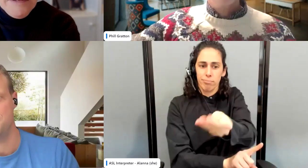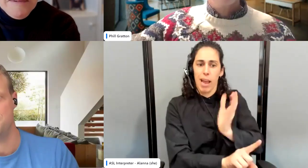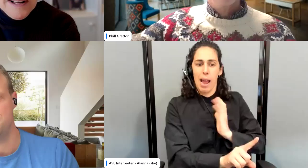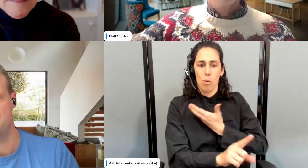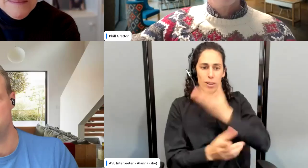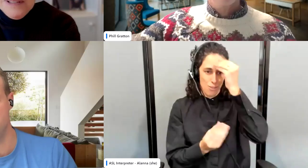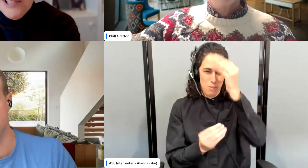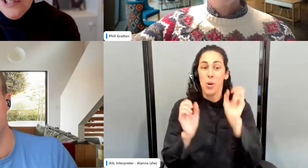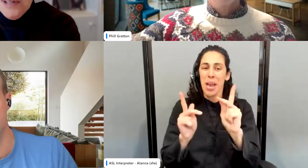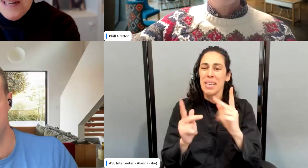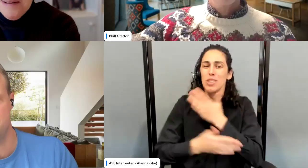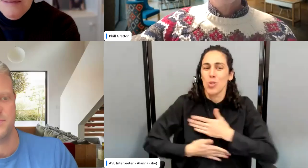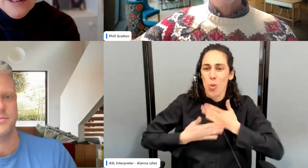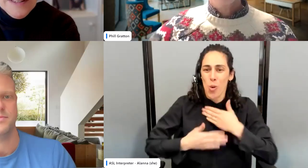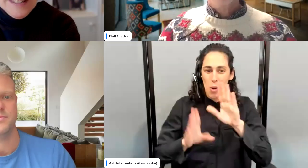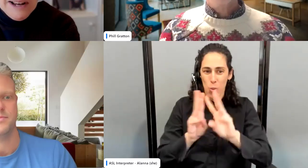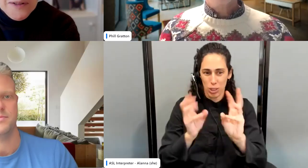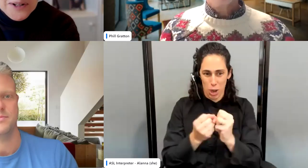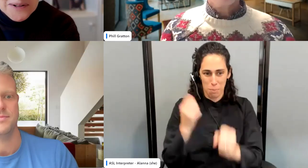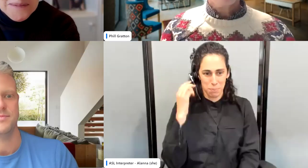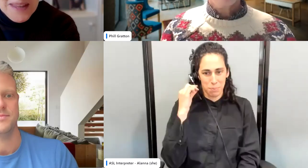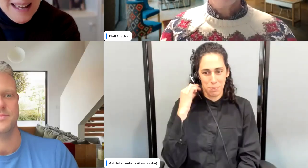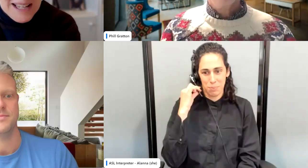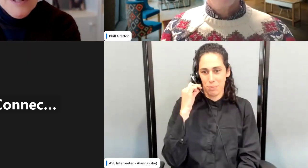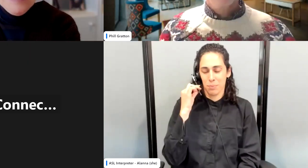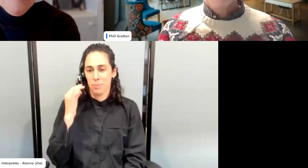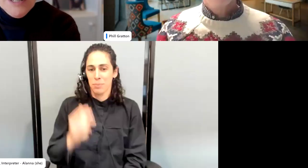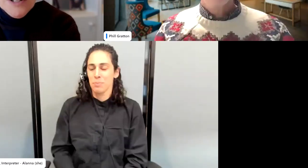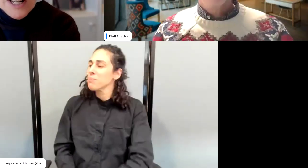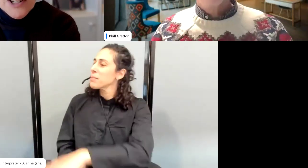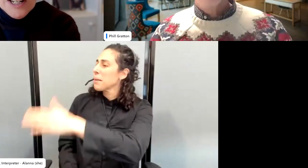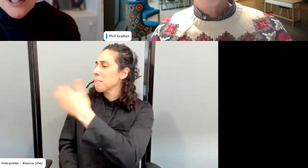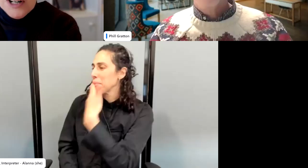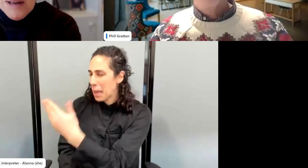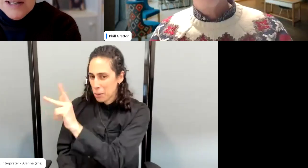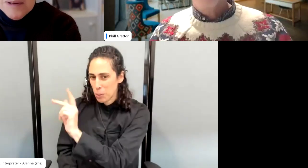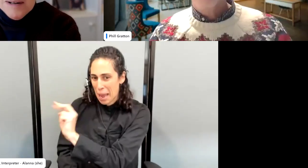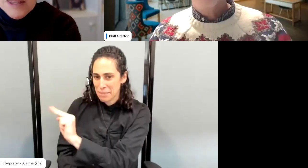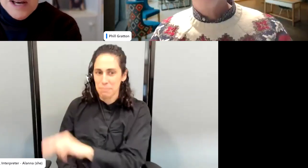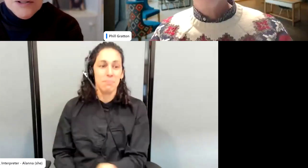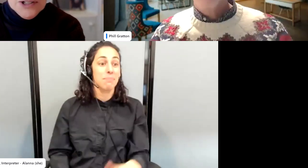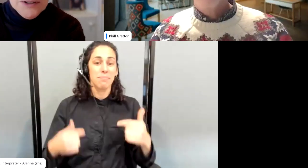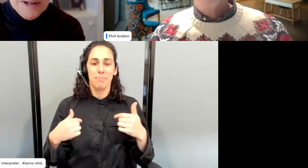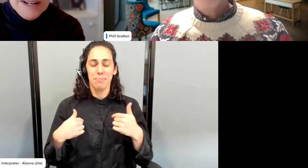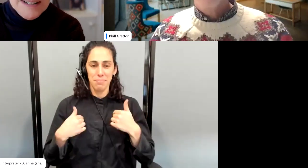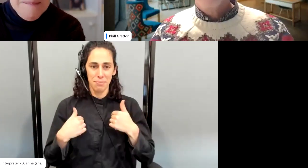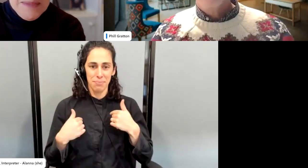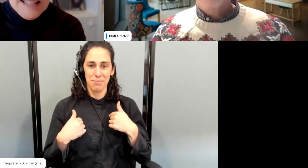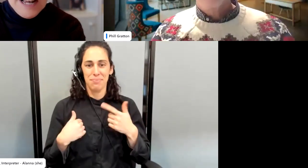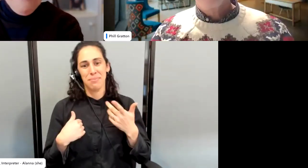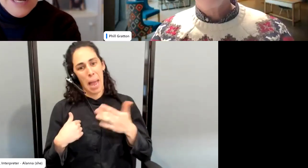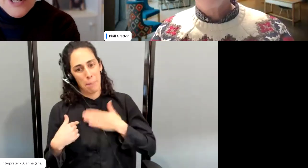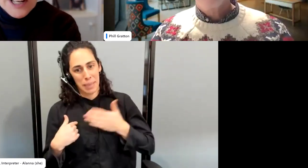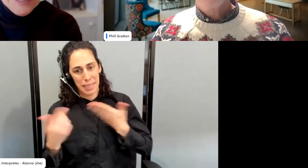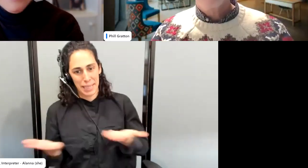Hello, everyone. It's a pleasure to be here with Phil this afternoon. As was said in my introduction, I started my career with young children, and